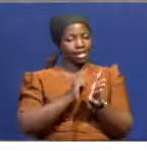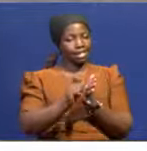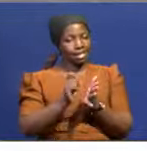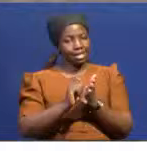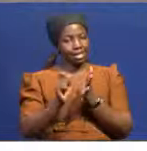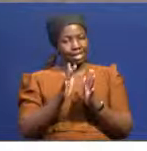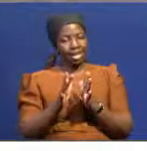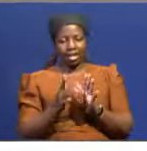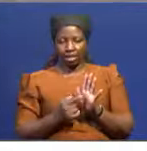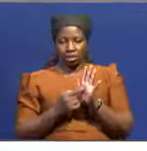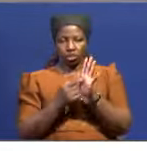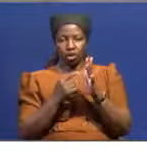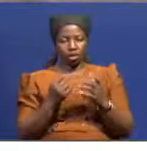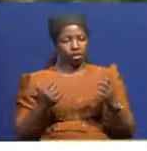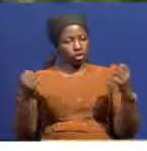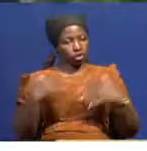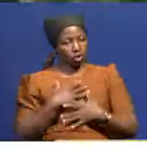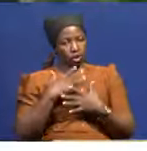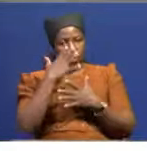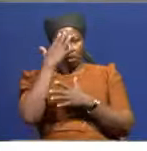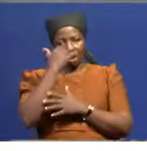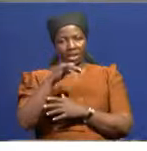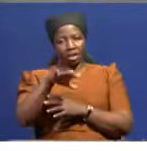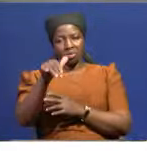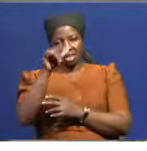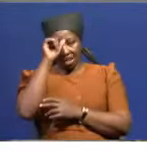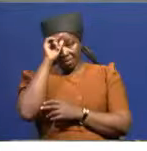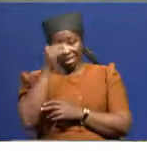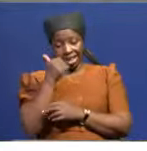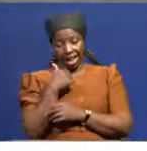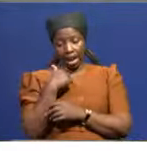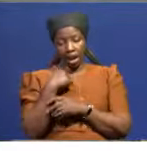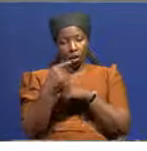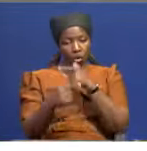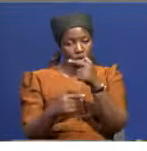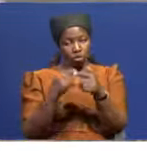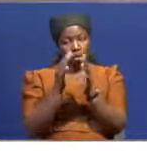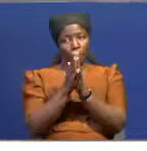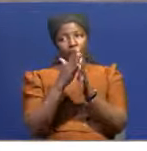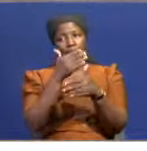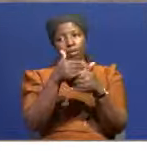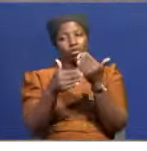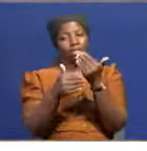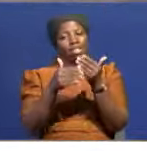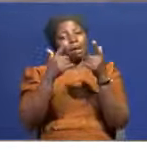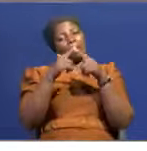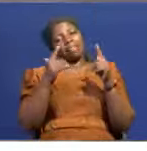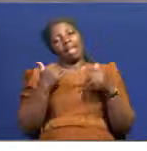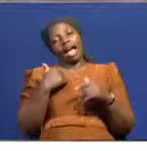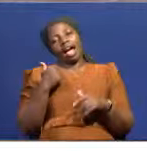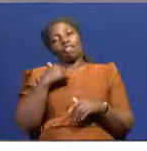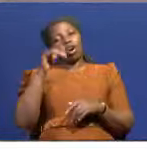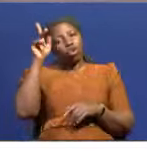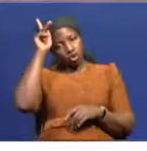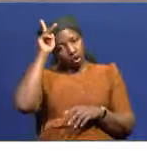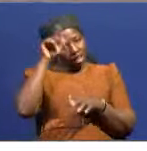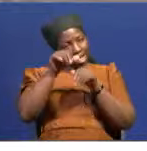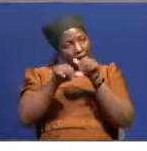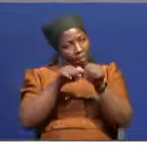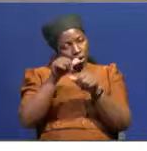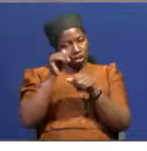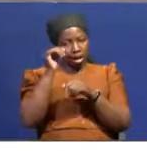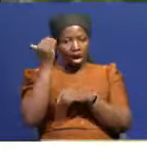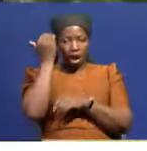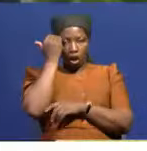expressed shock after learning that the county government had proceeded with the construction despite knowledge of a valid court